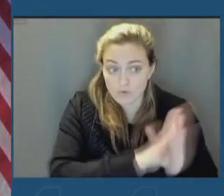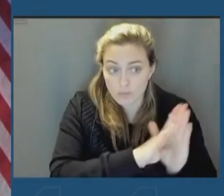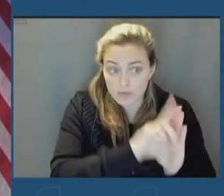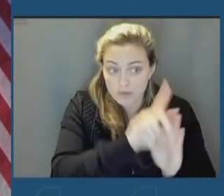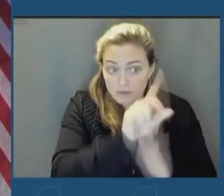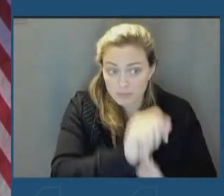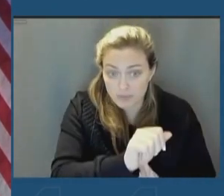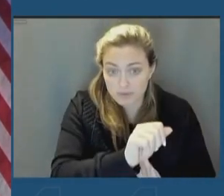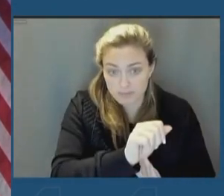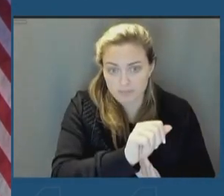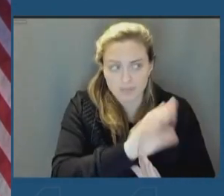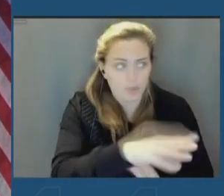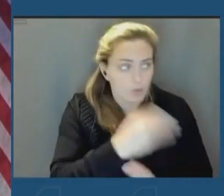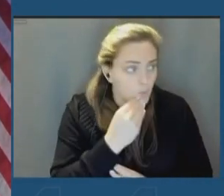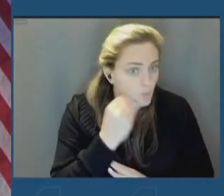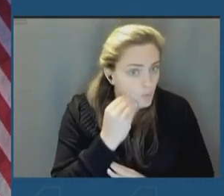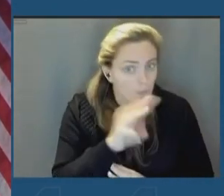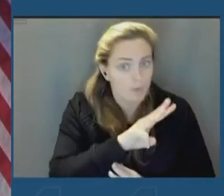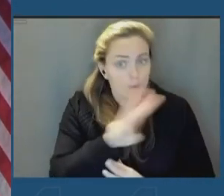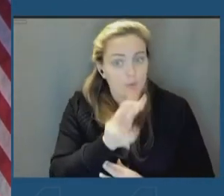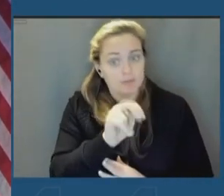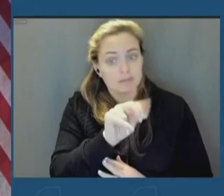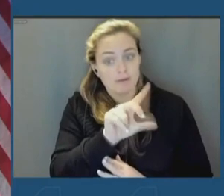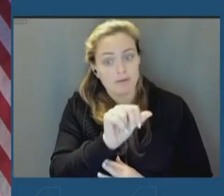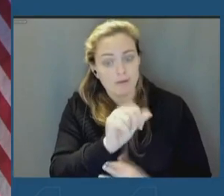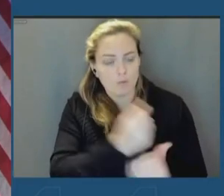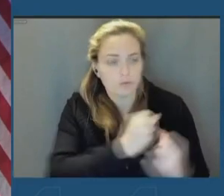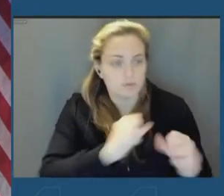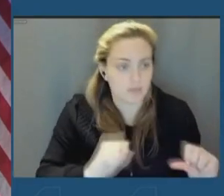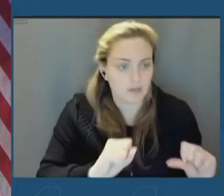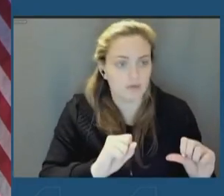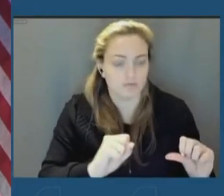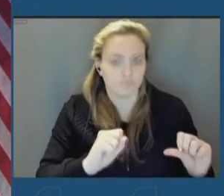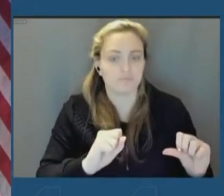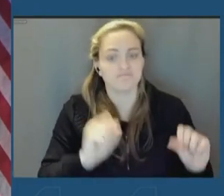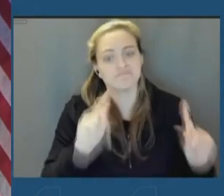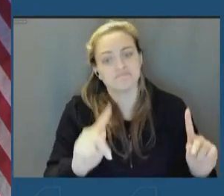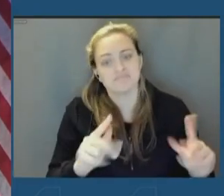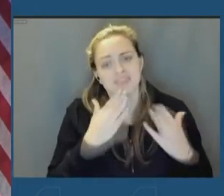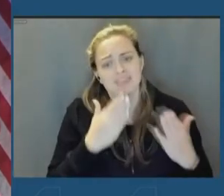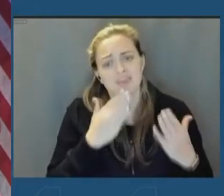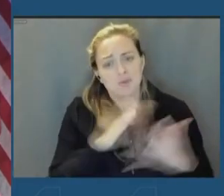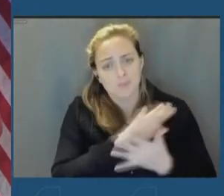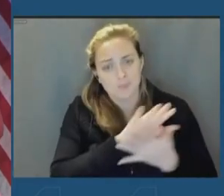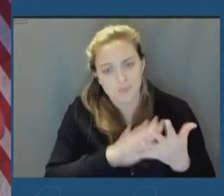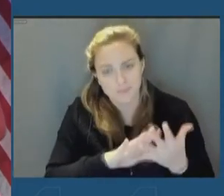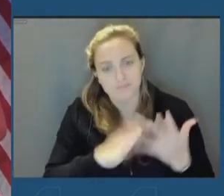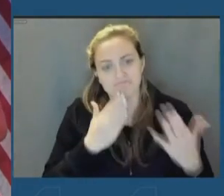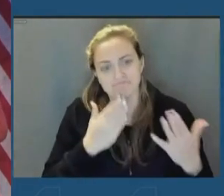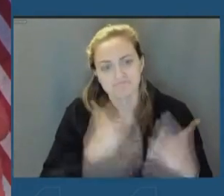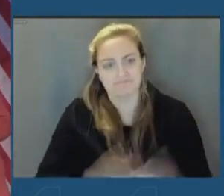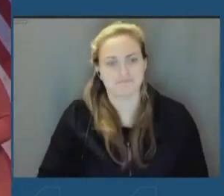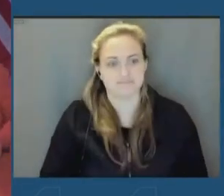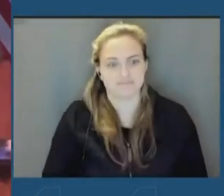disabilities at their home in West Seneca were safe and sound. Thank you, Sandra, Renee, Dwight, and Angelica.